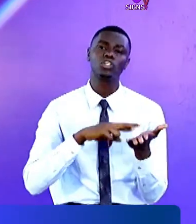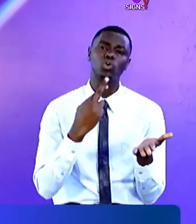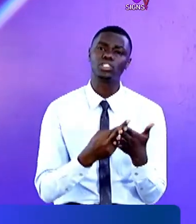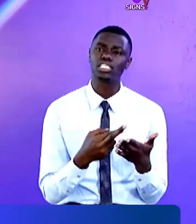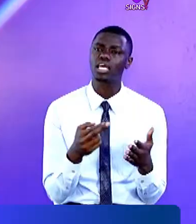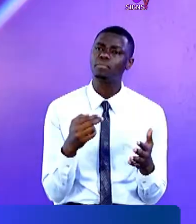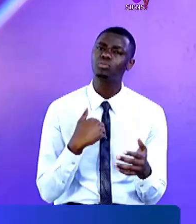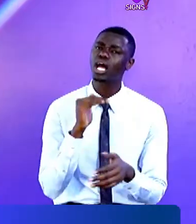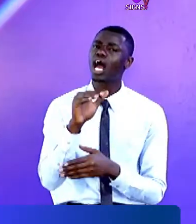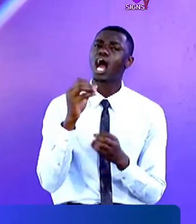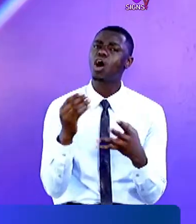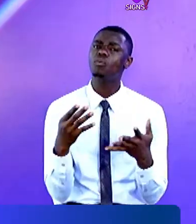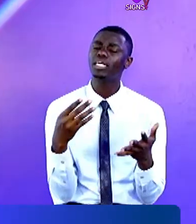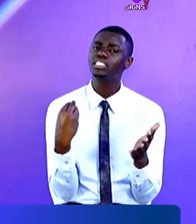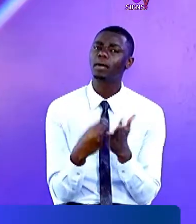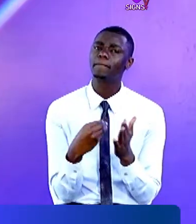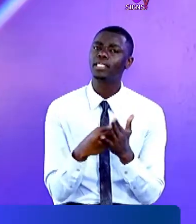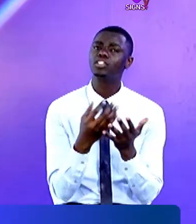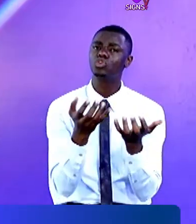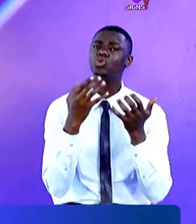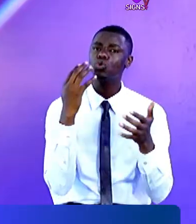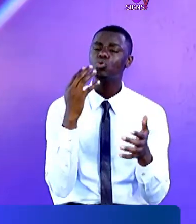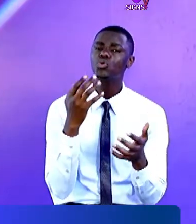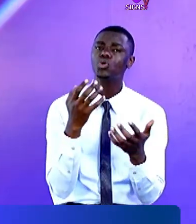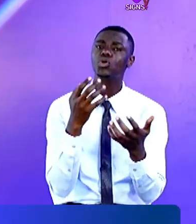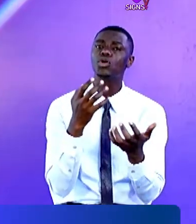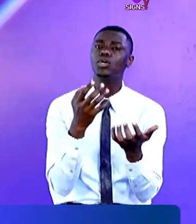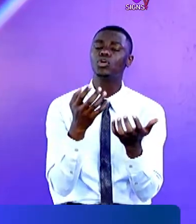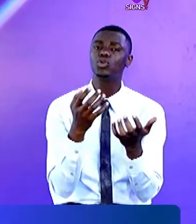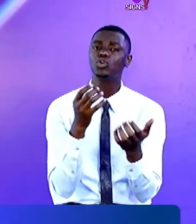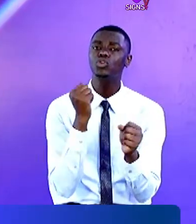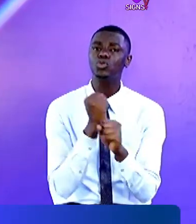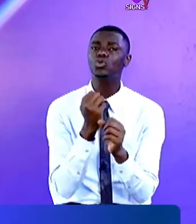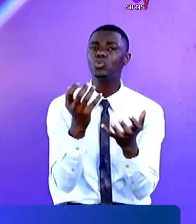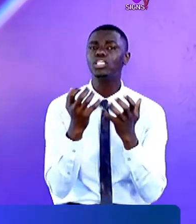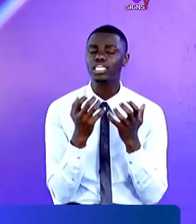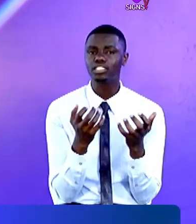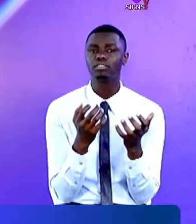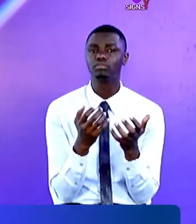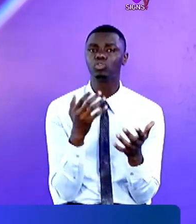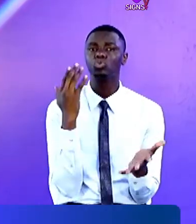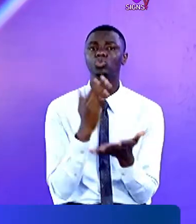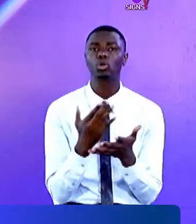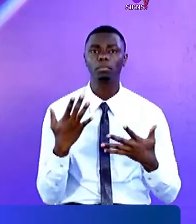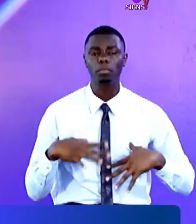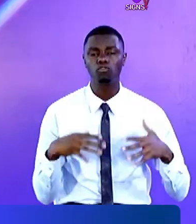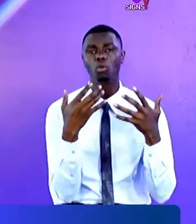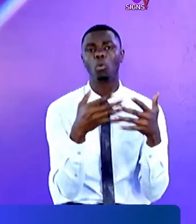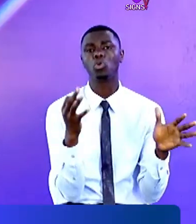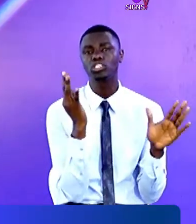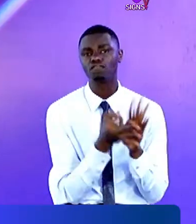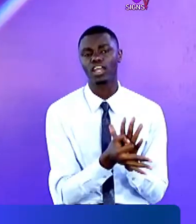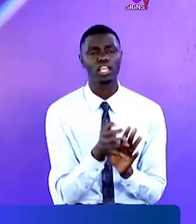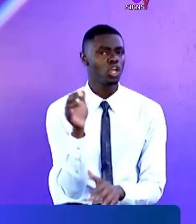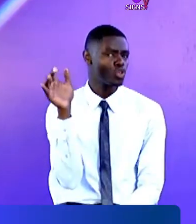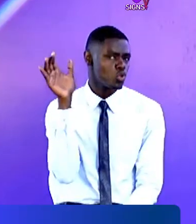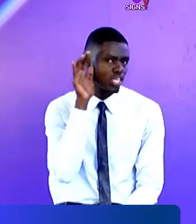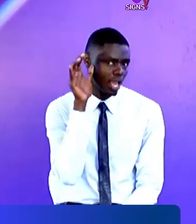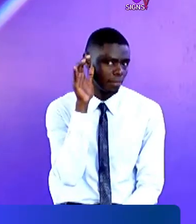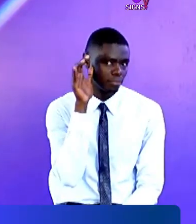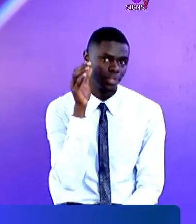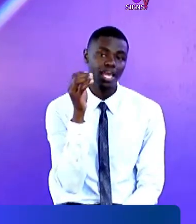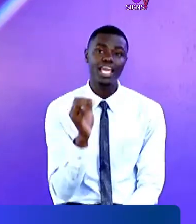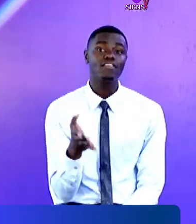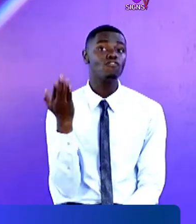how much money do you need to stop people from losing files which are already in the record? How much? Zero. Money? So you hear if